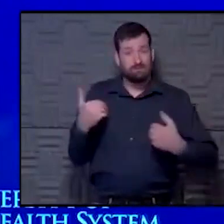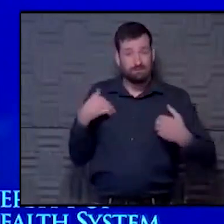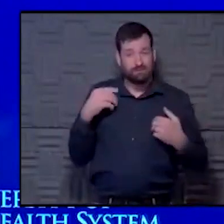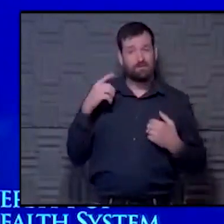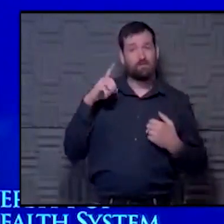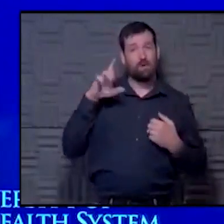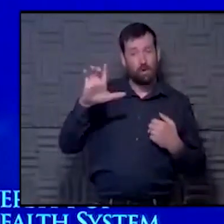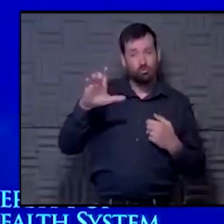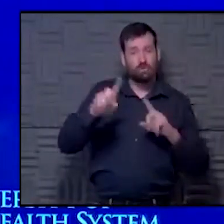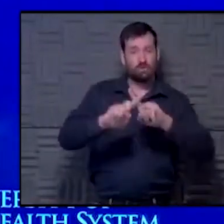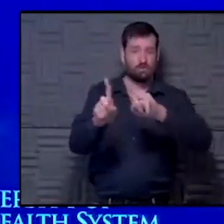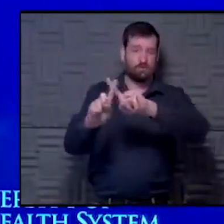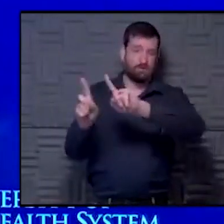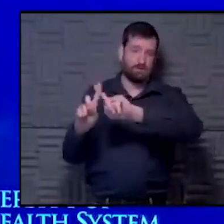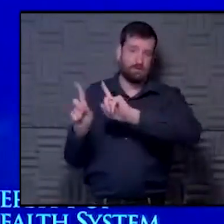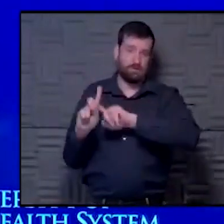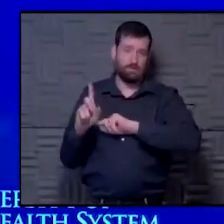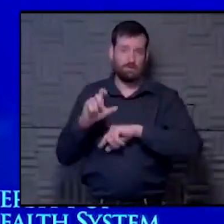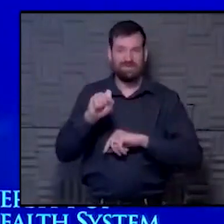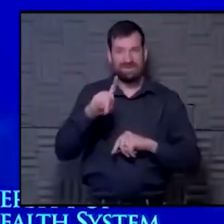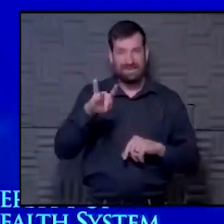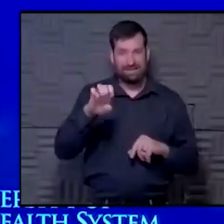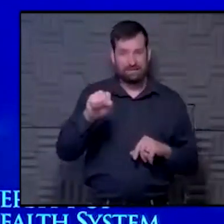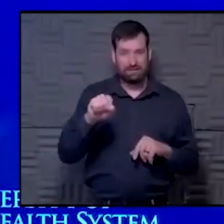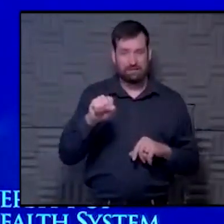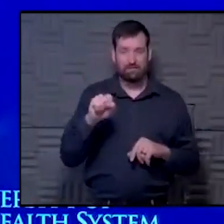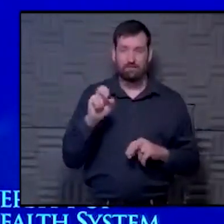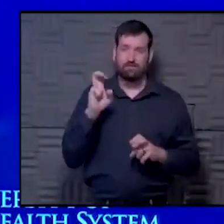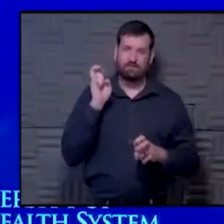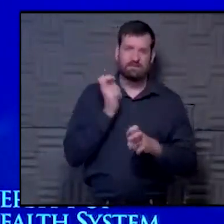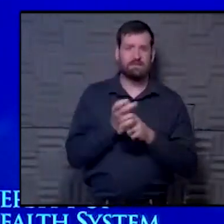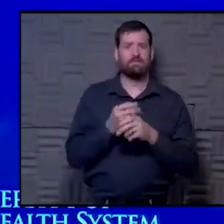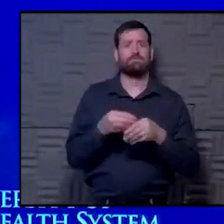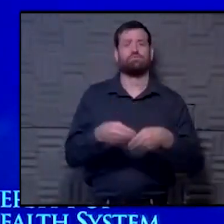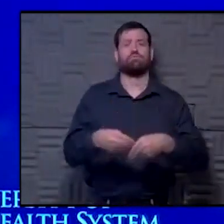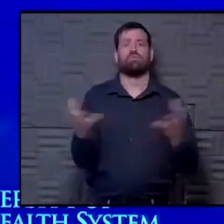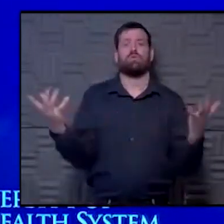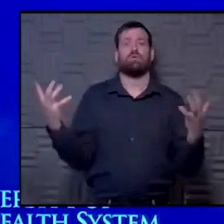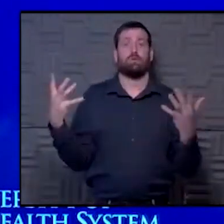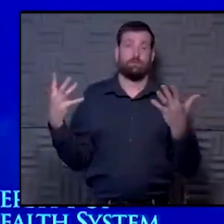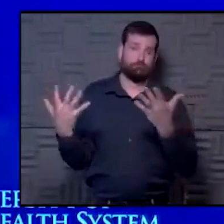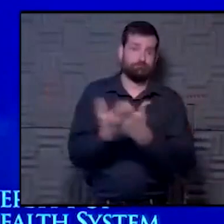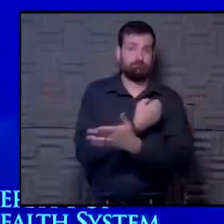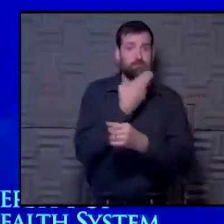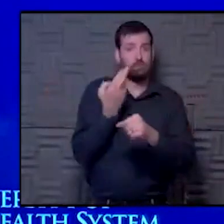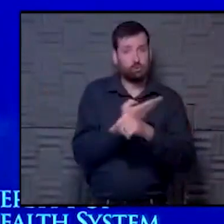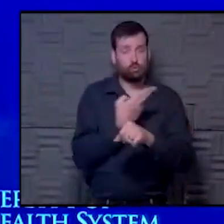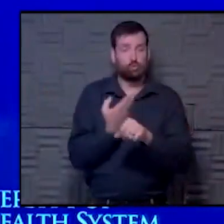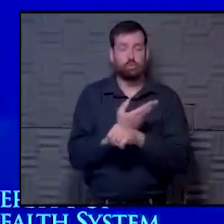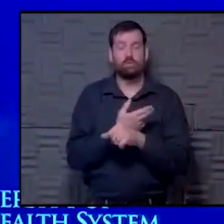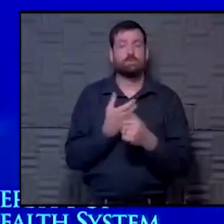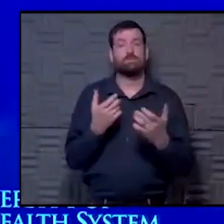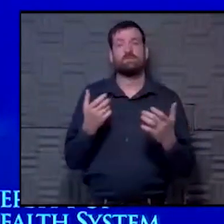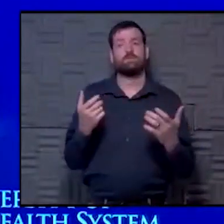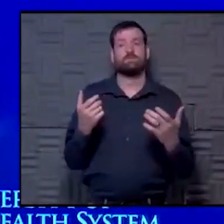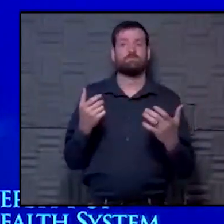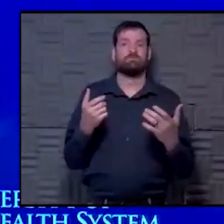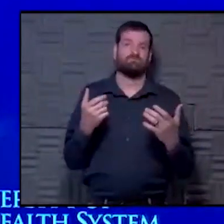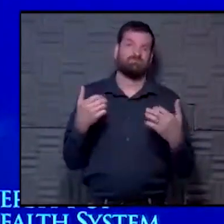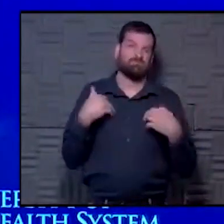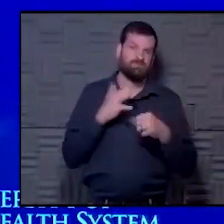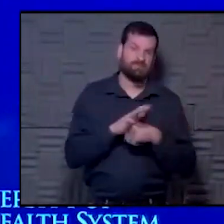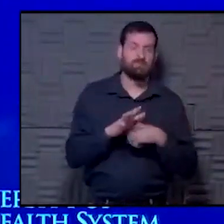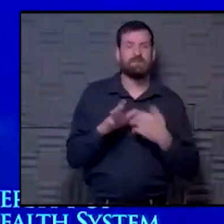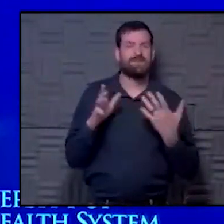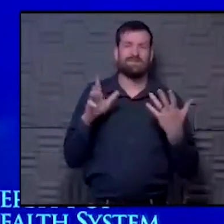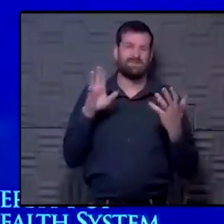different clinical sites, and so it's hard to get it distributed and then used and make sure that you stay, in front of the need. Yeah. So there's